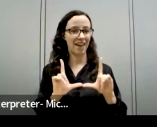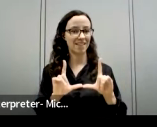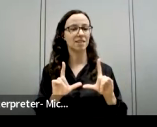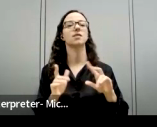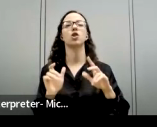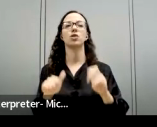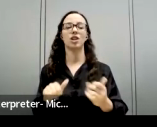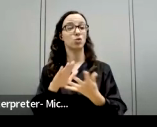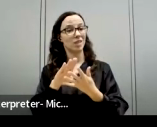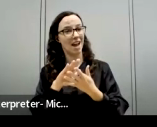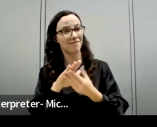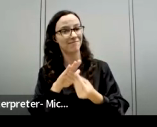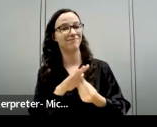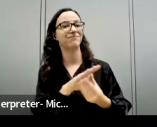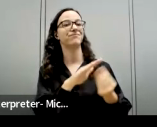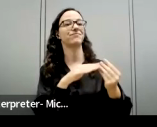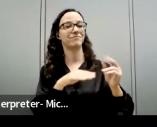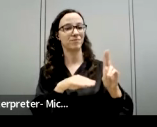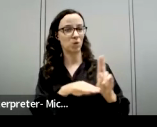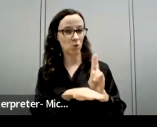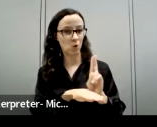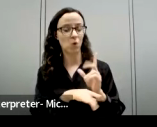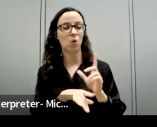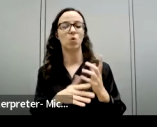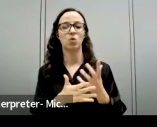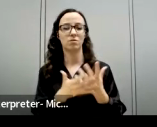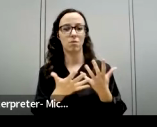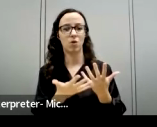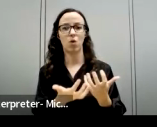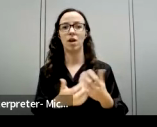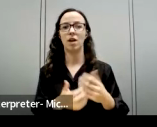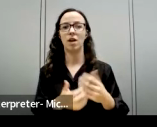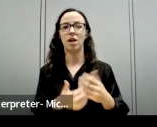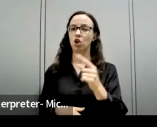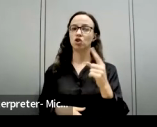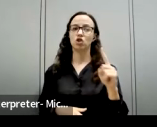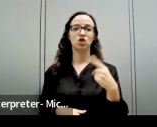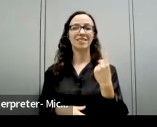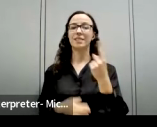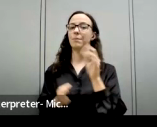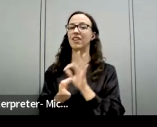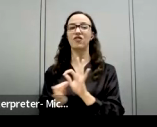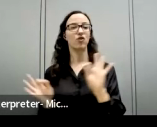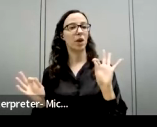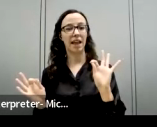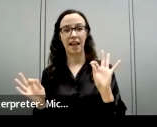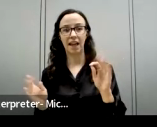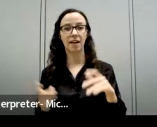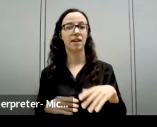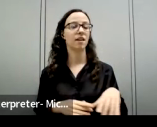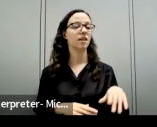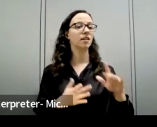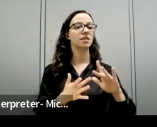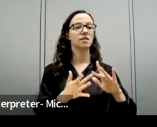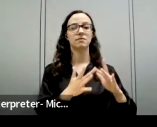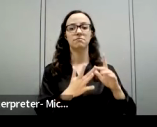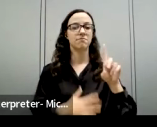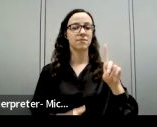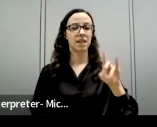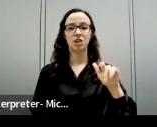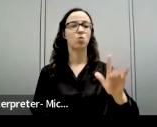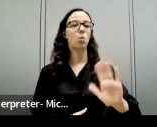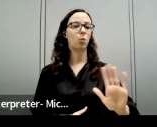them as much as you want. They're shared. They're not just anything out there that's free or anything out there that's digital. There are a lot of